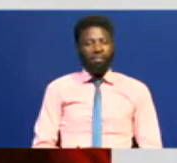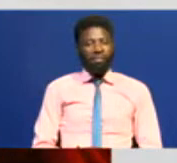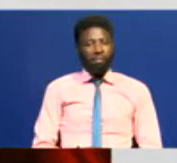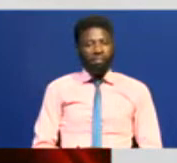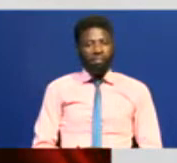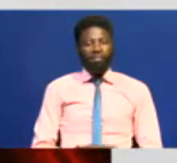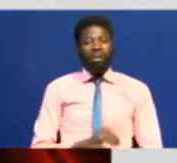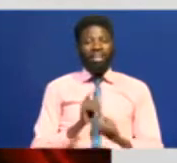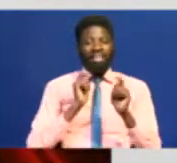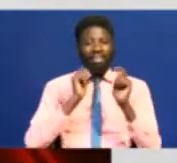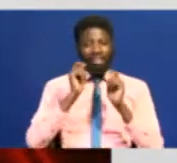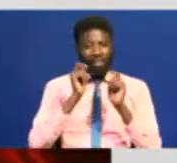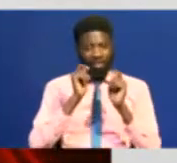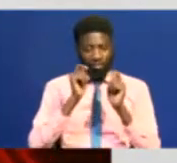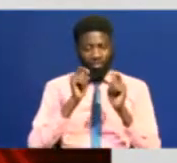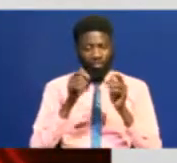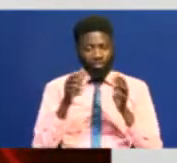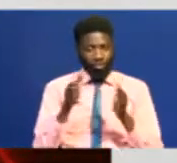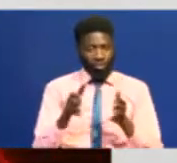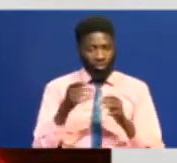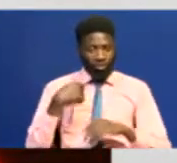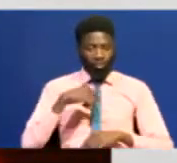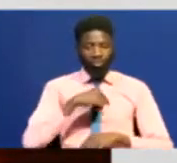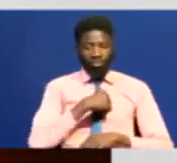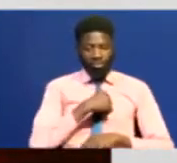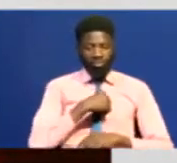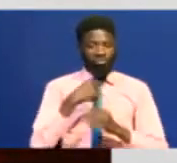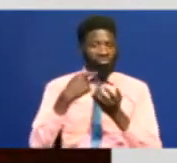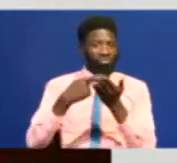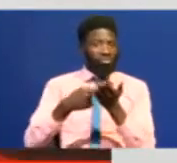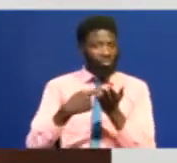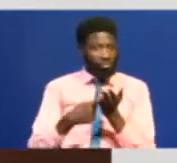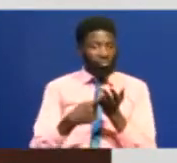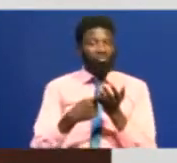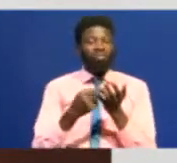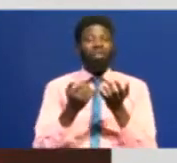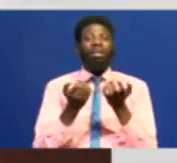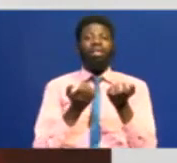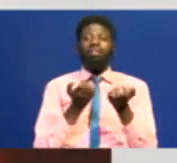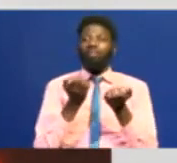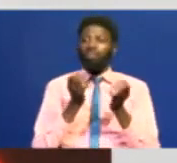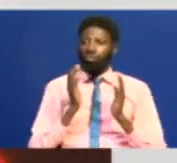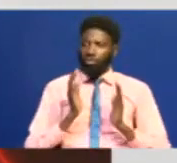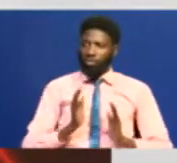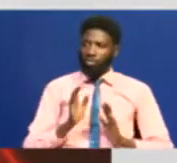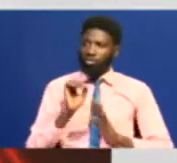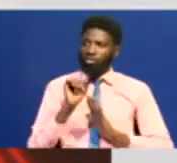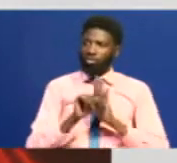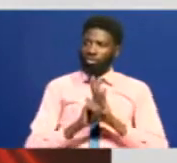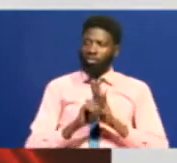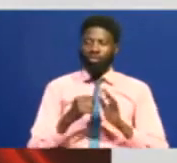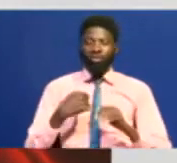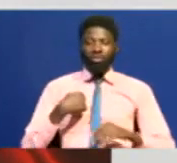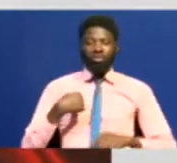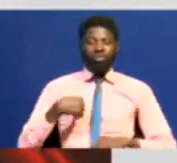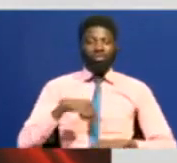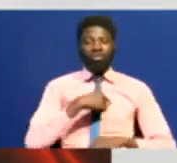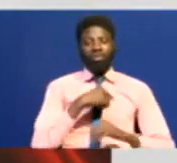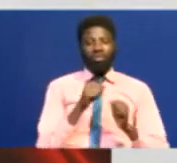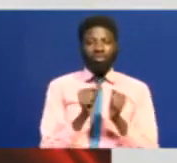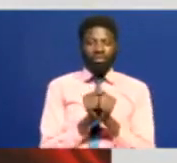Now to our interview portion, we're talking about entrepreneurship, and this afternoon we're joined by none other than Balqis Chepkwony, the CEO